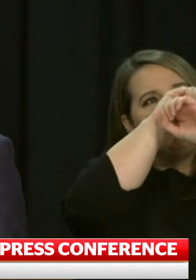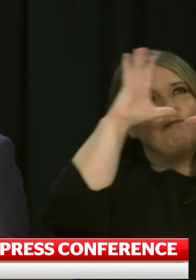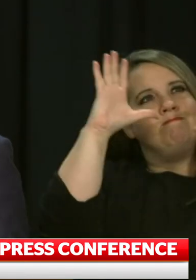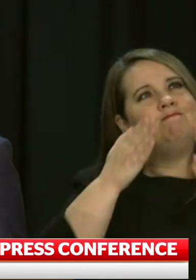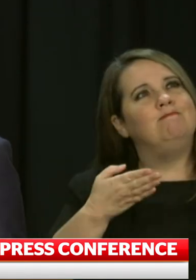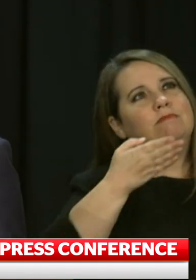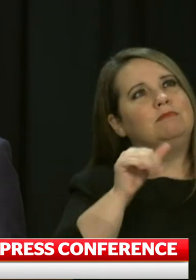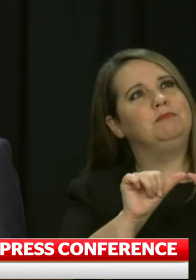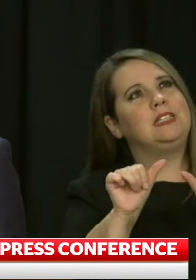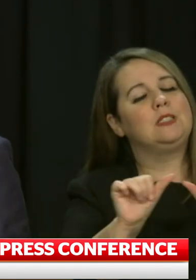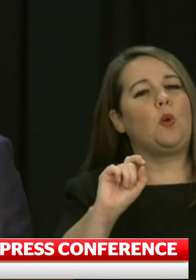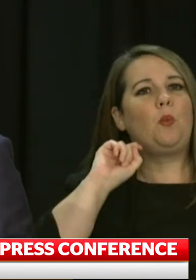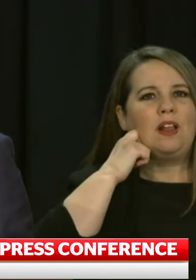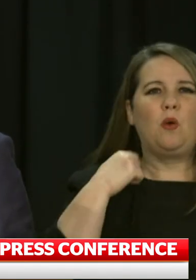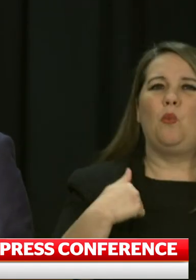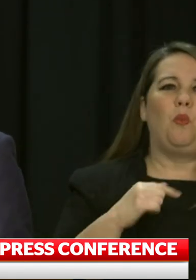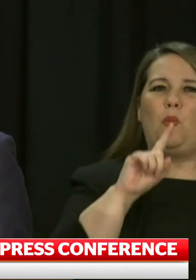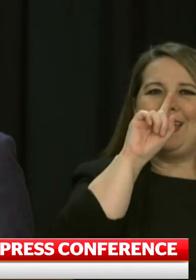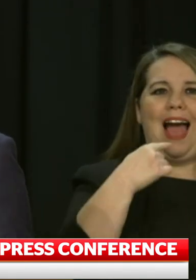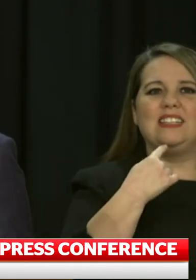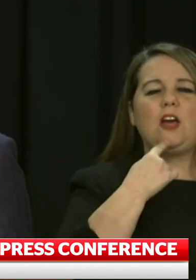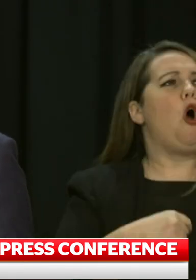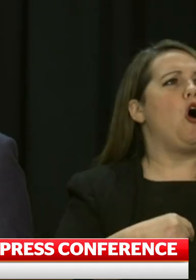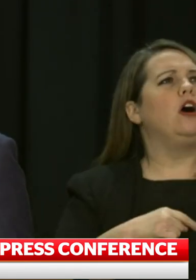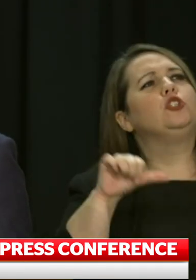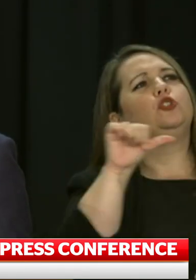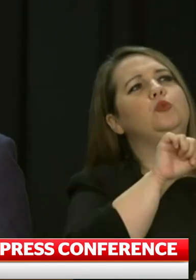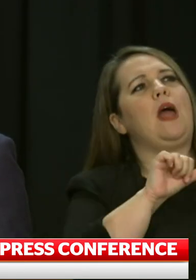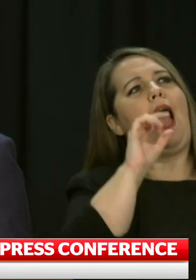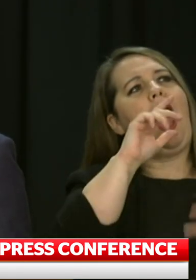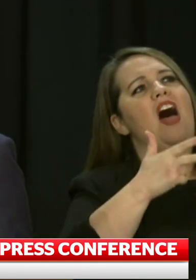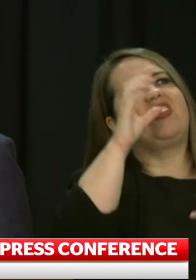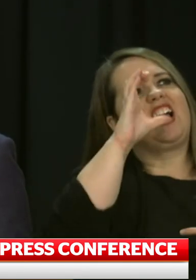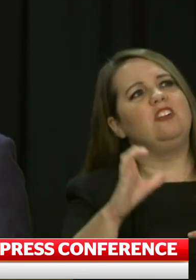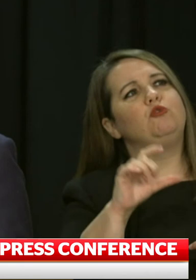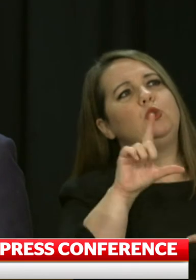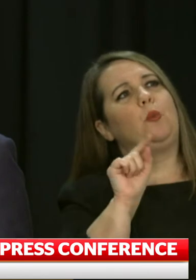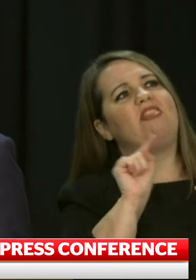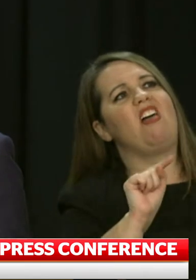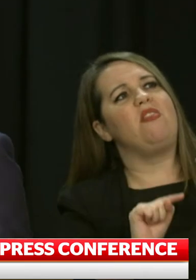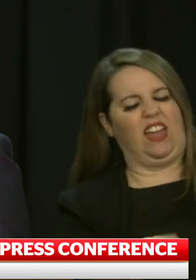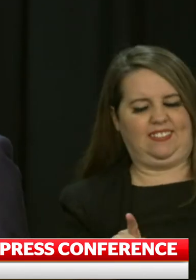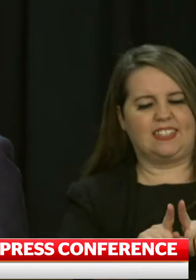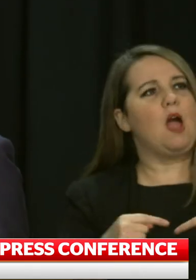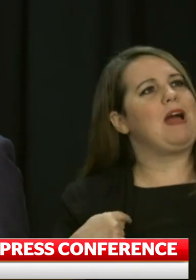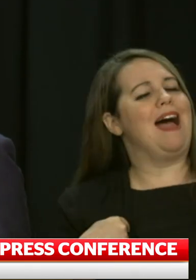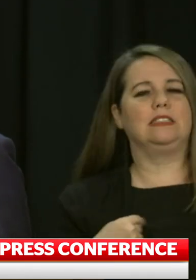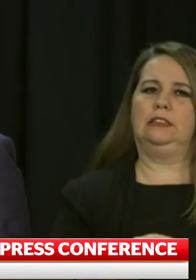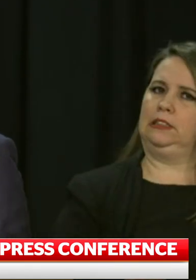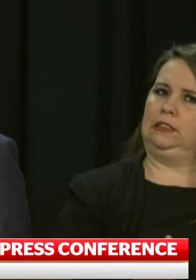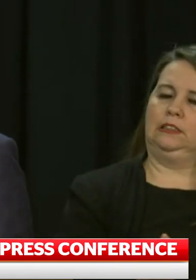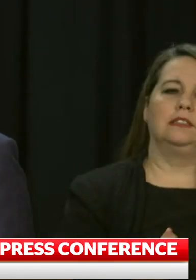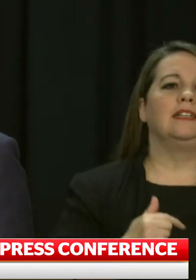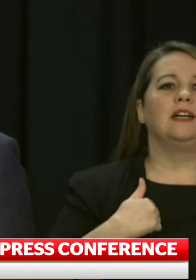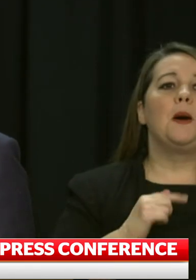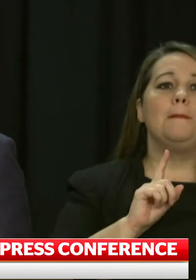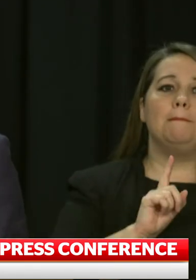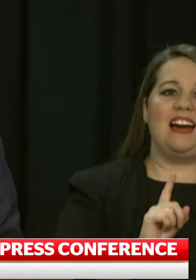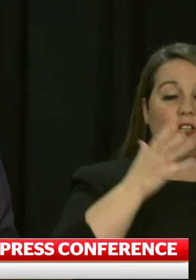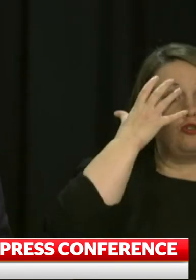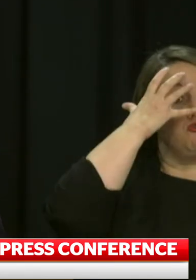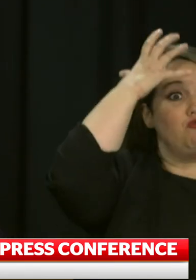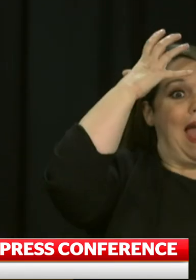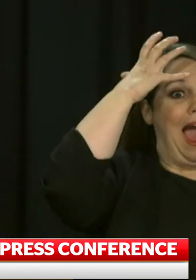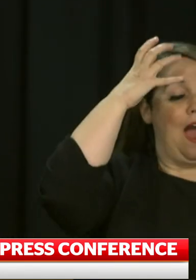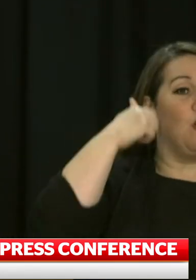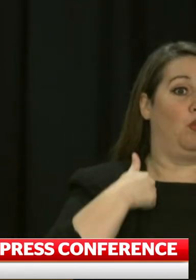Zealanders to say what should happen in other countries. But I would note on those issues, for example, around Crown apologies, that Crown apologies, including